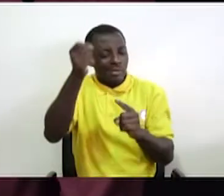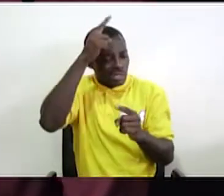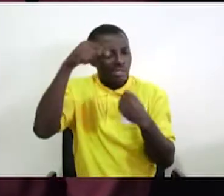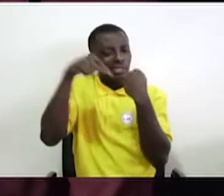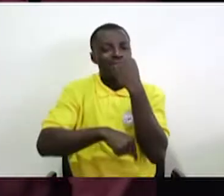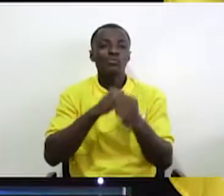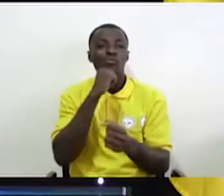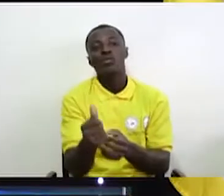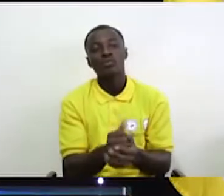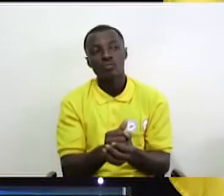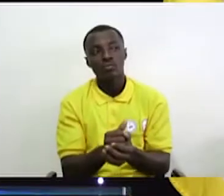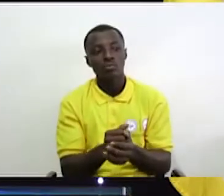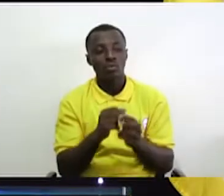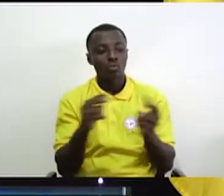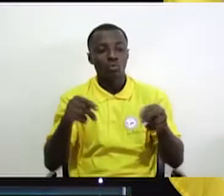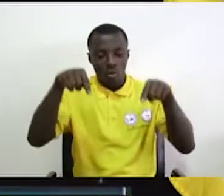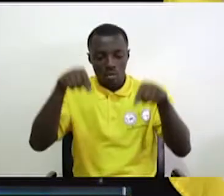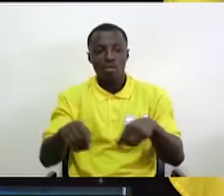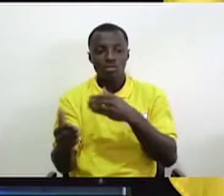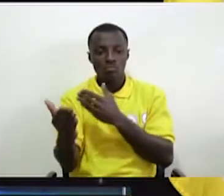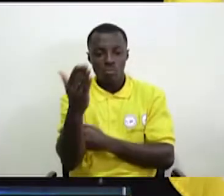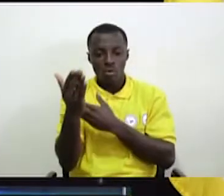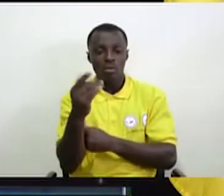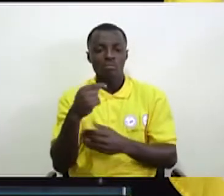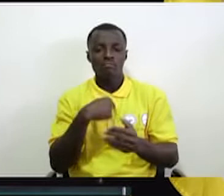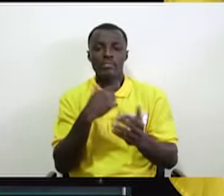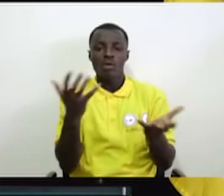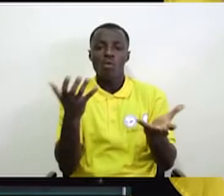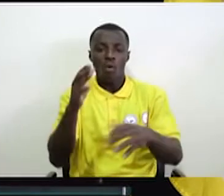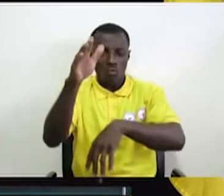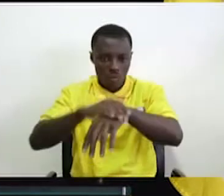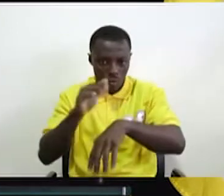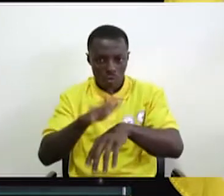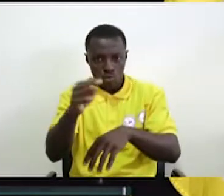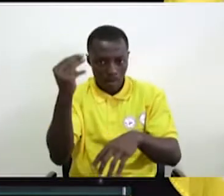This morning, I'm calling you to have a certain kind of mentality. A